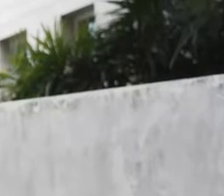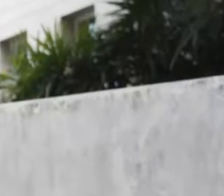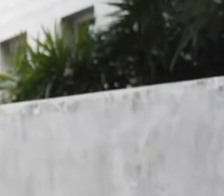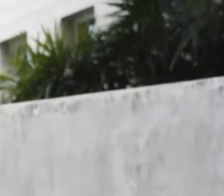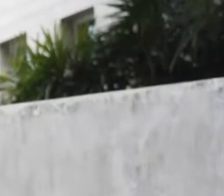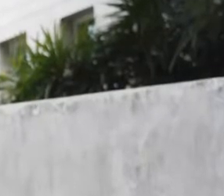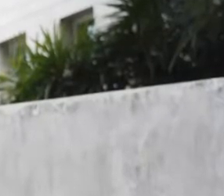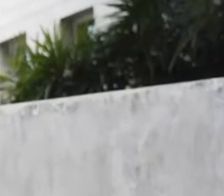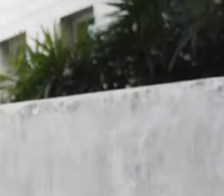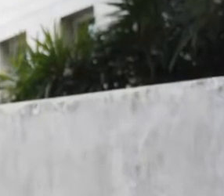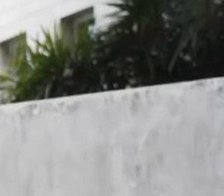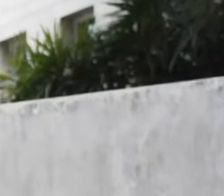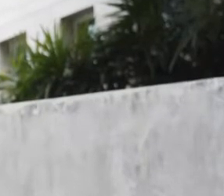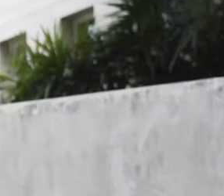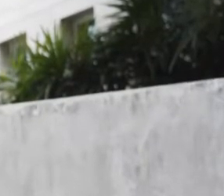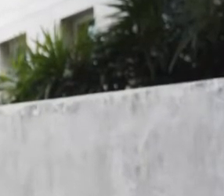individuals through